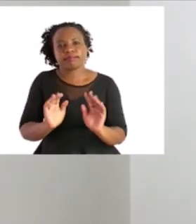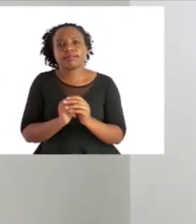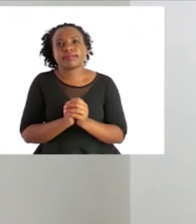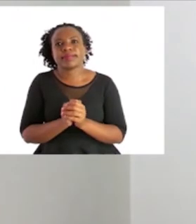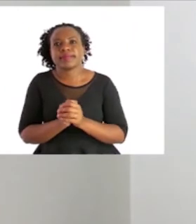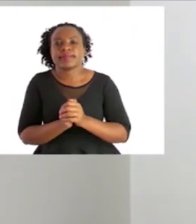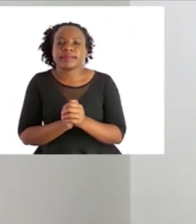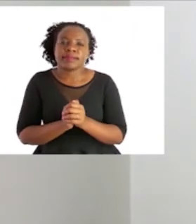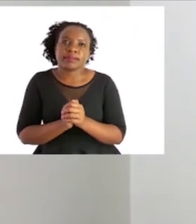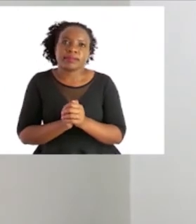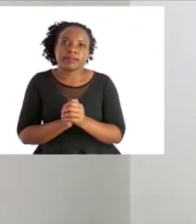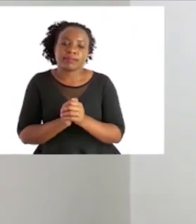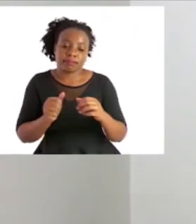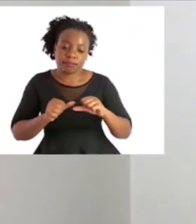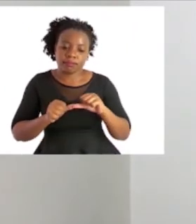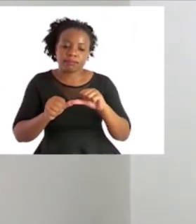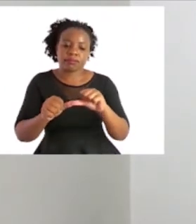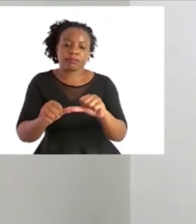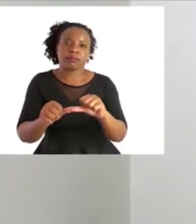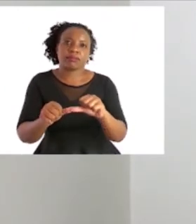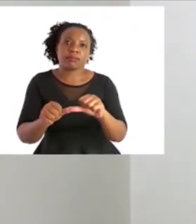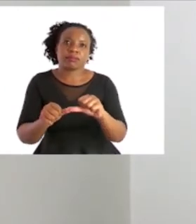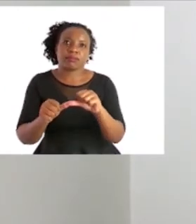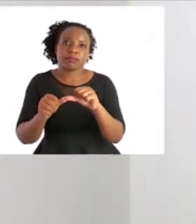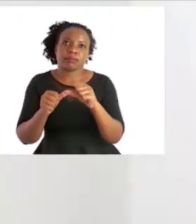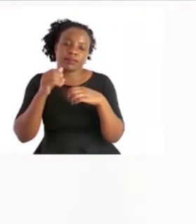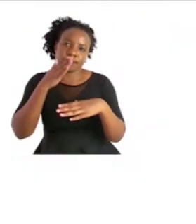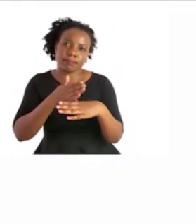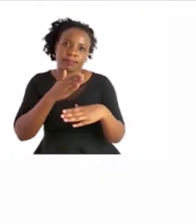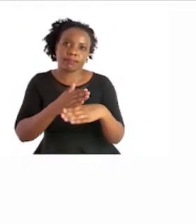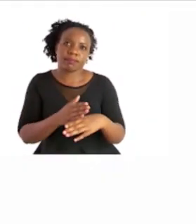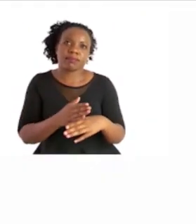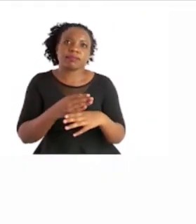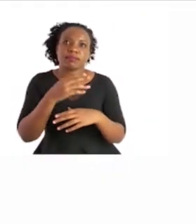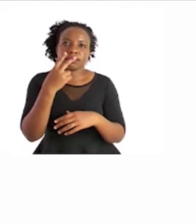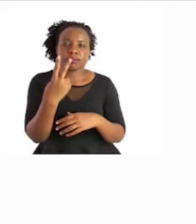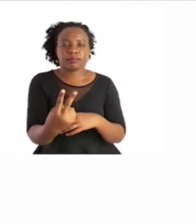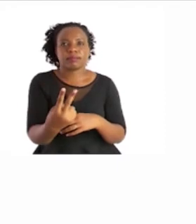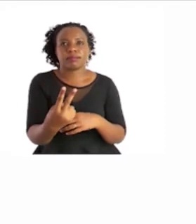All right, let's move on to activity 2.